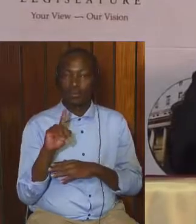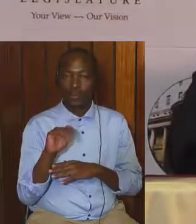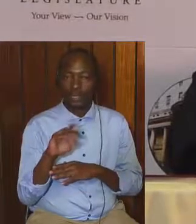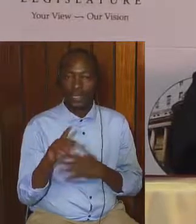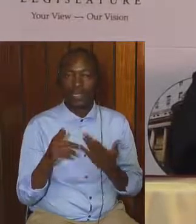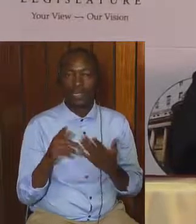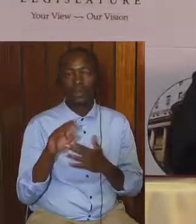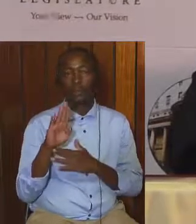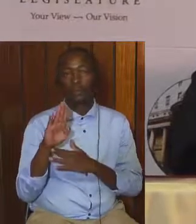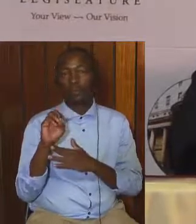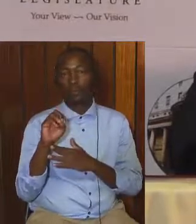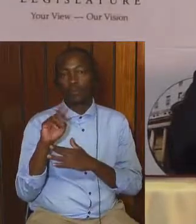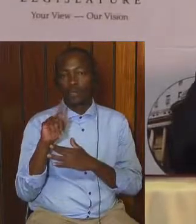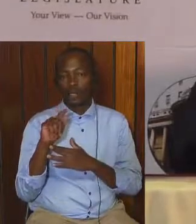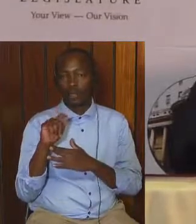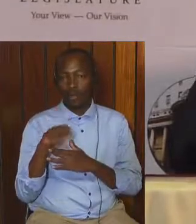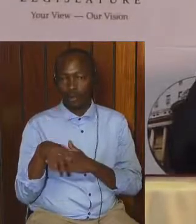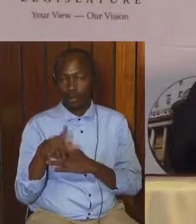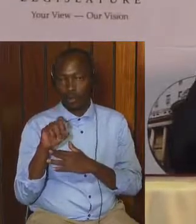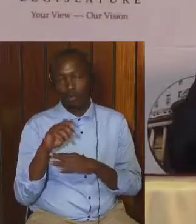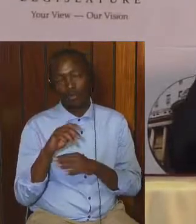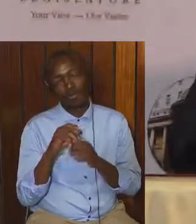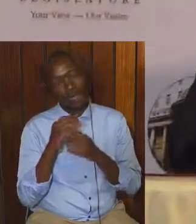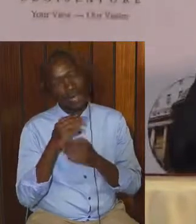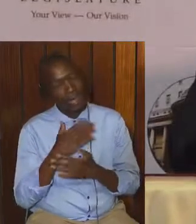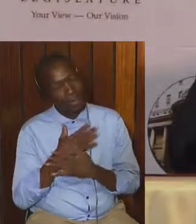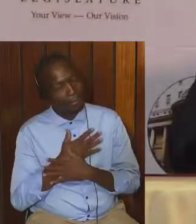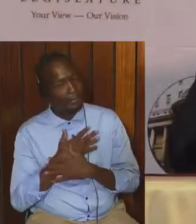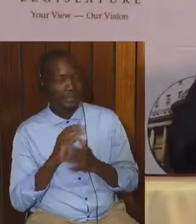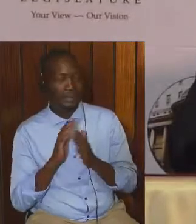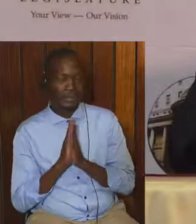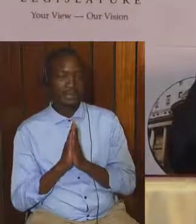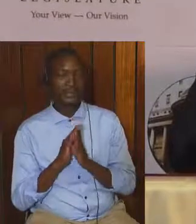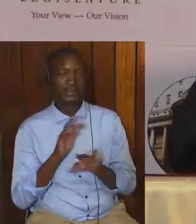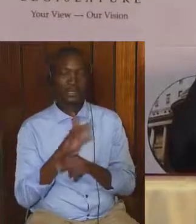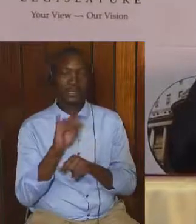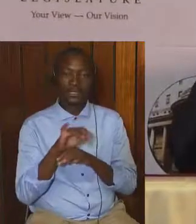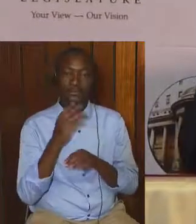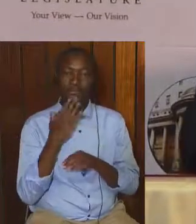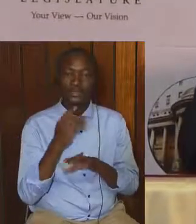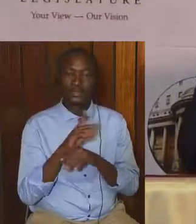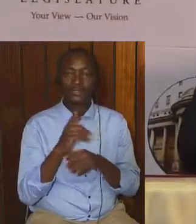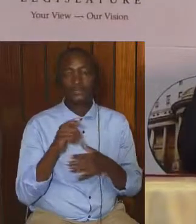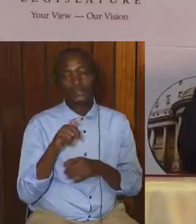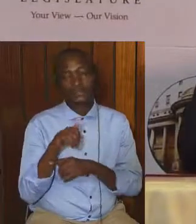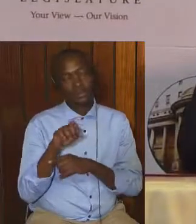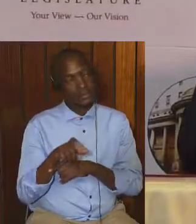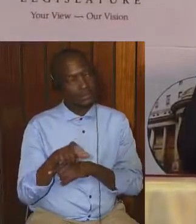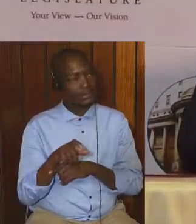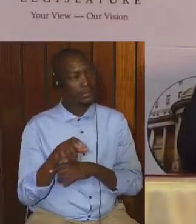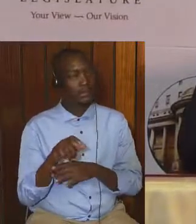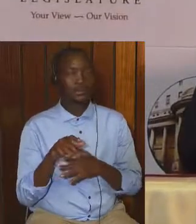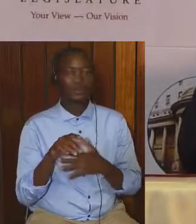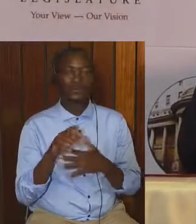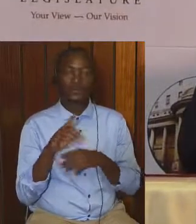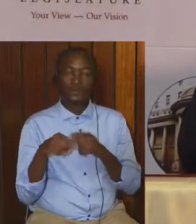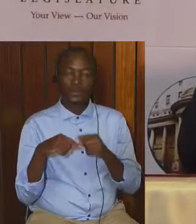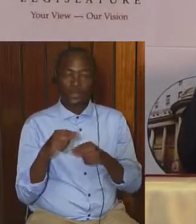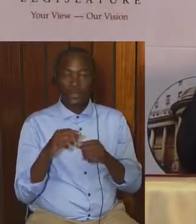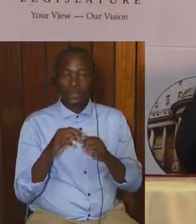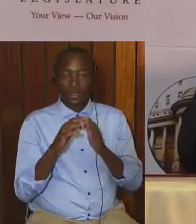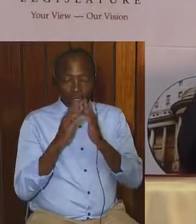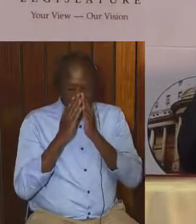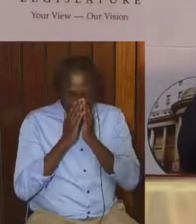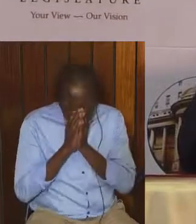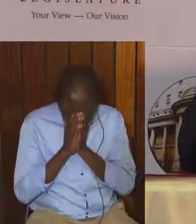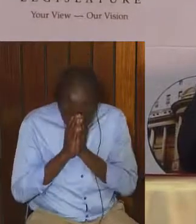We really appeal on that one. Can you please, Chairperson, in whatever you are doing,